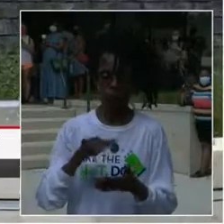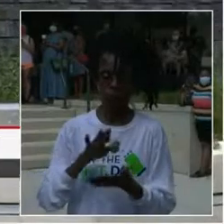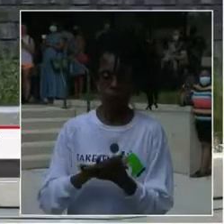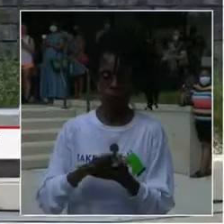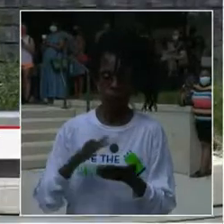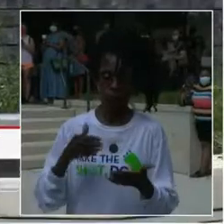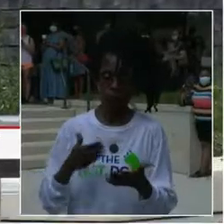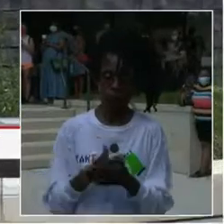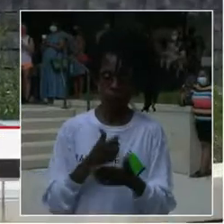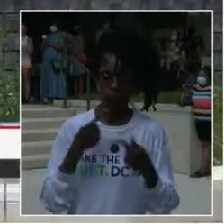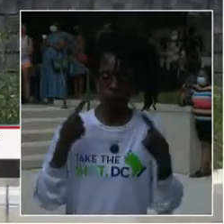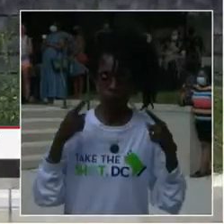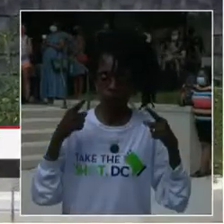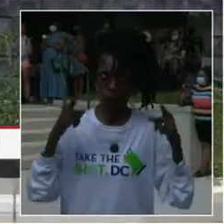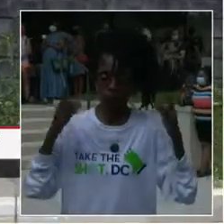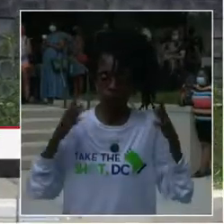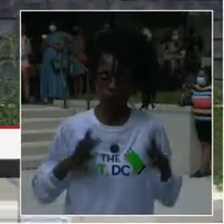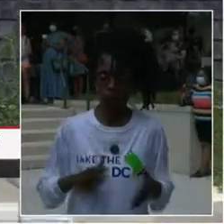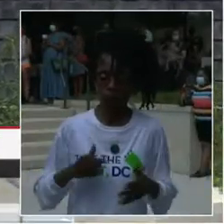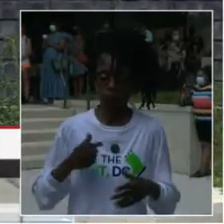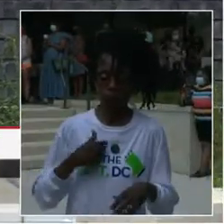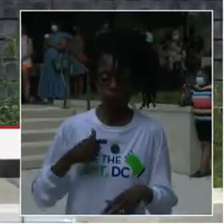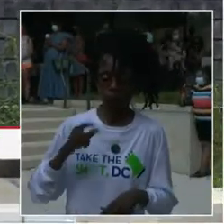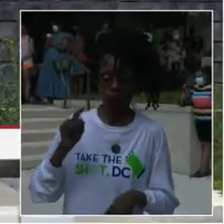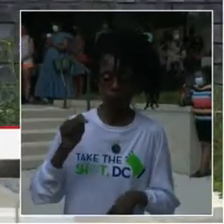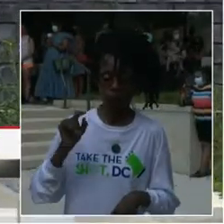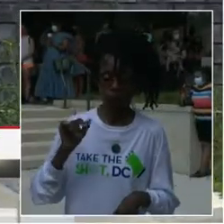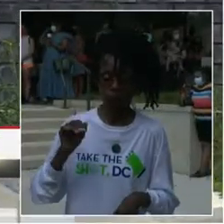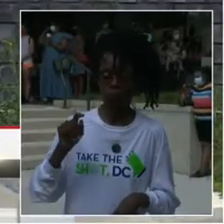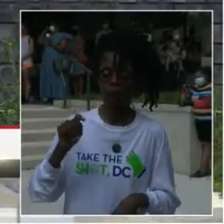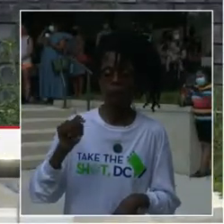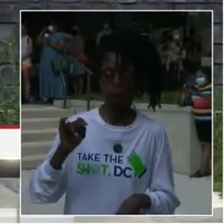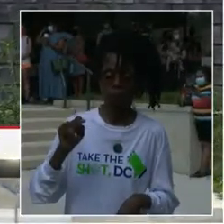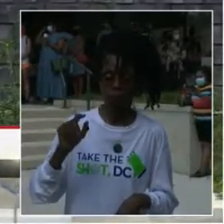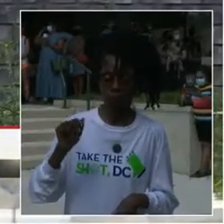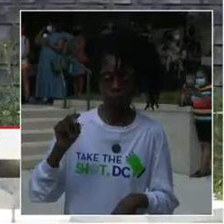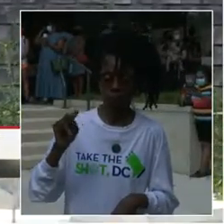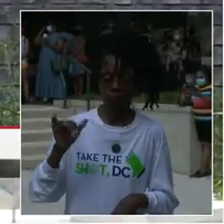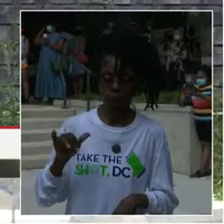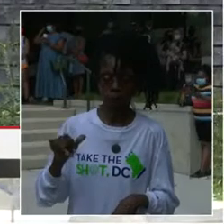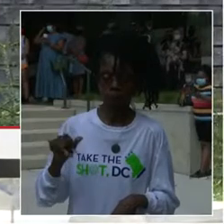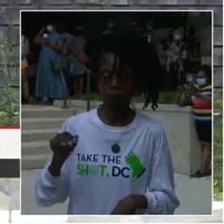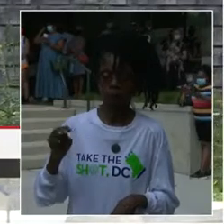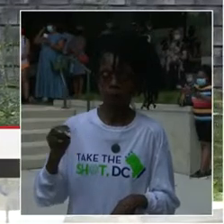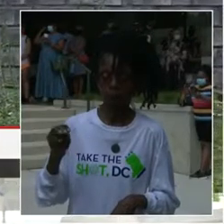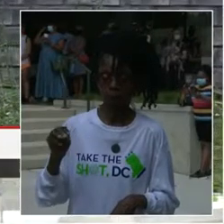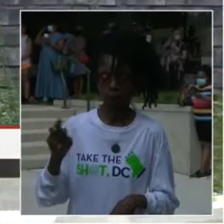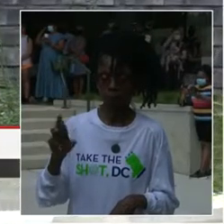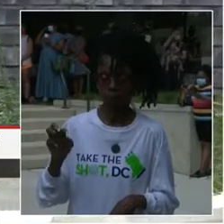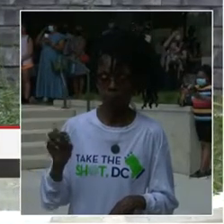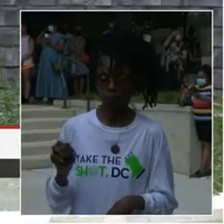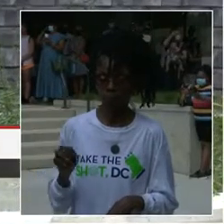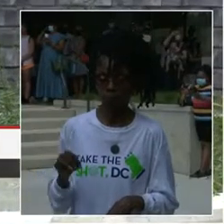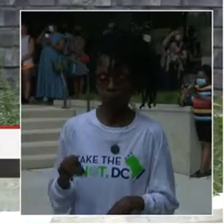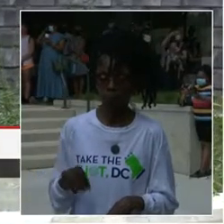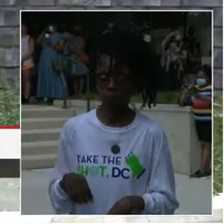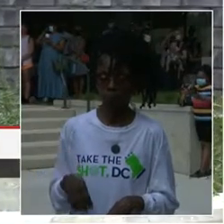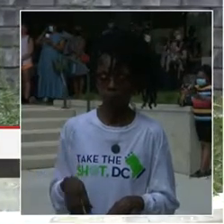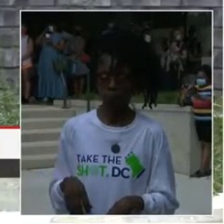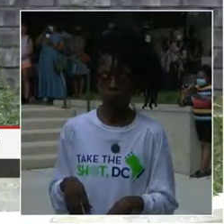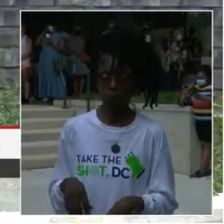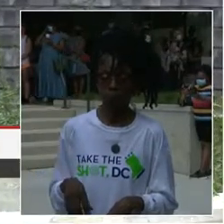I am Tiffany Moore, Deputy Director of the Capital Construction Services Division at the Department of